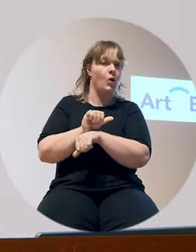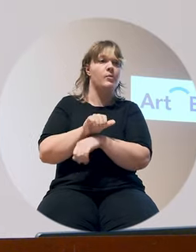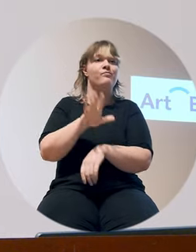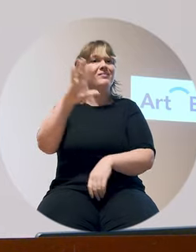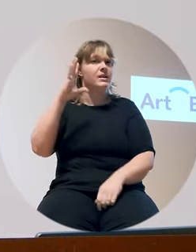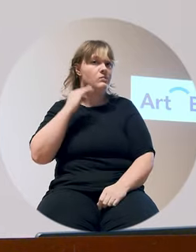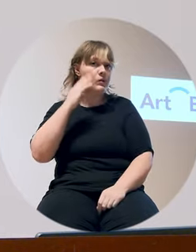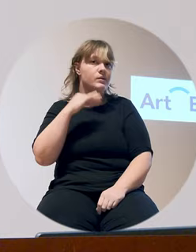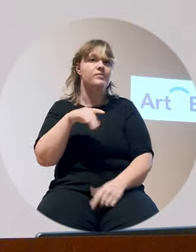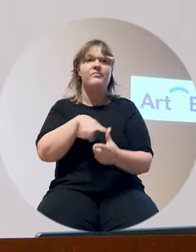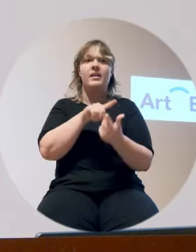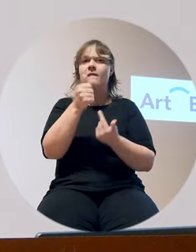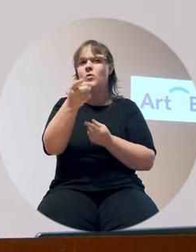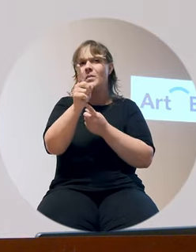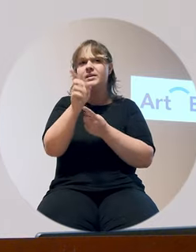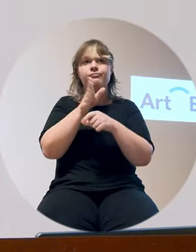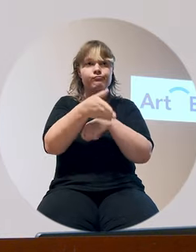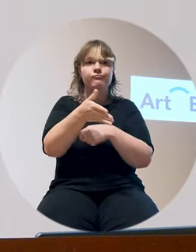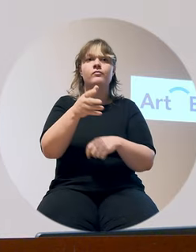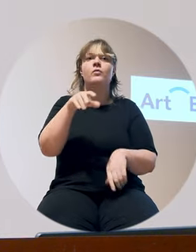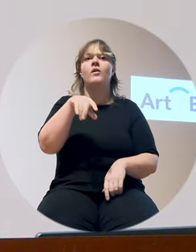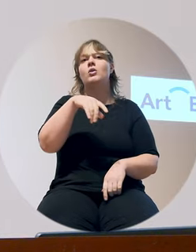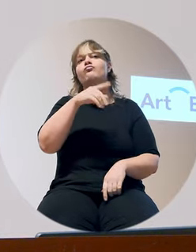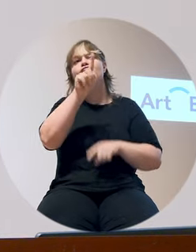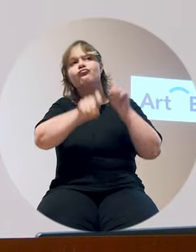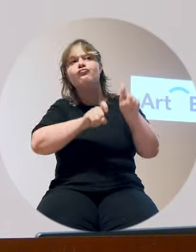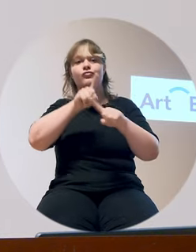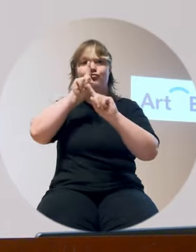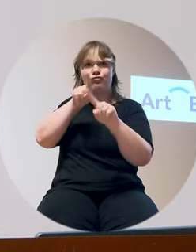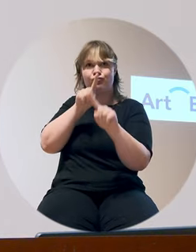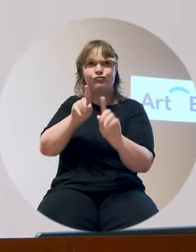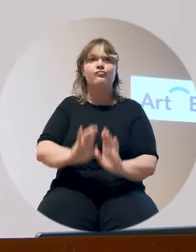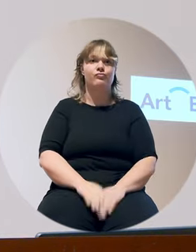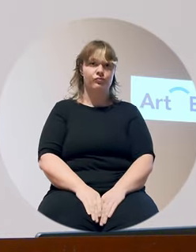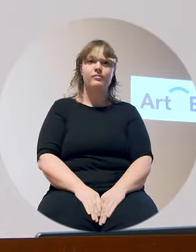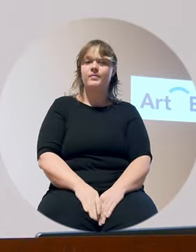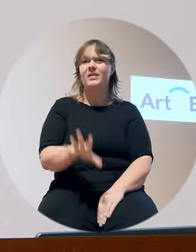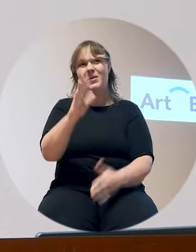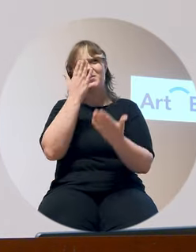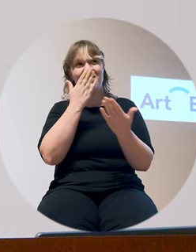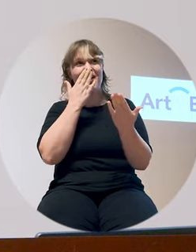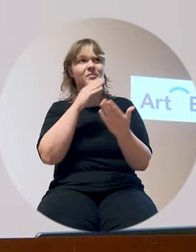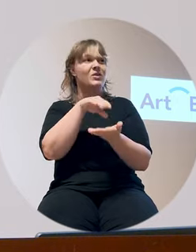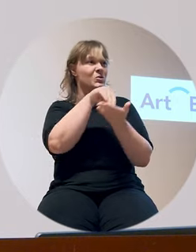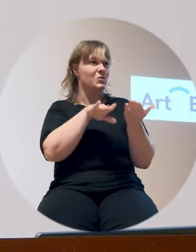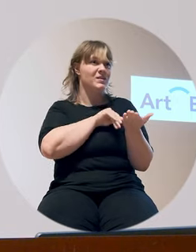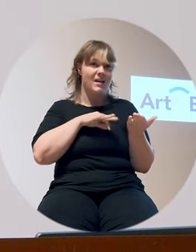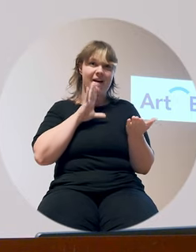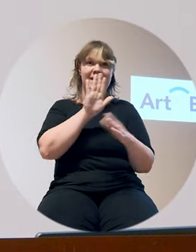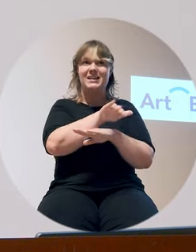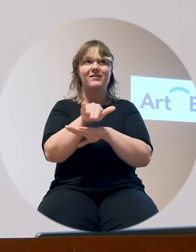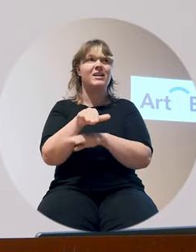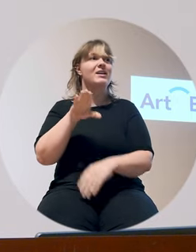and experiences. And then we'll have a few minutes after for Q&A, should you have them. And I just wanna thank my student staff this